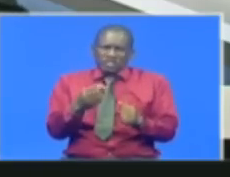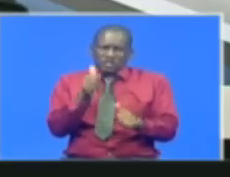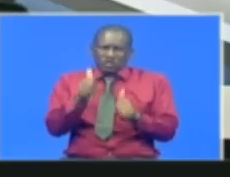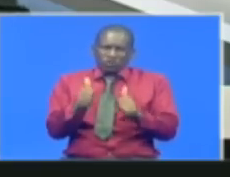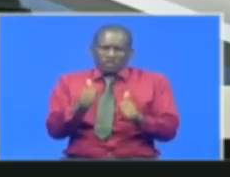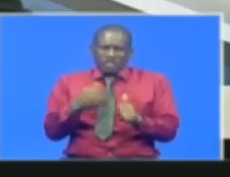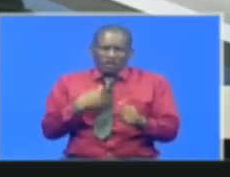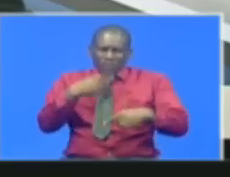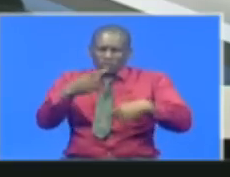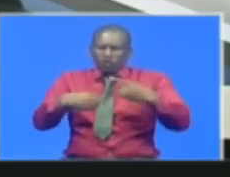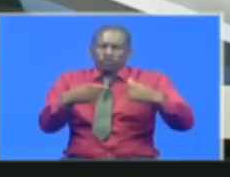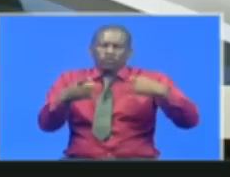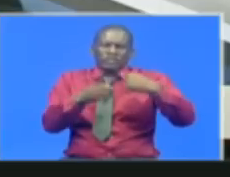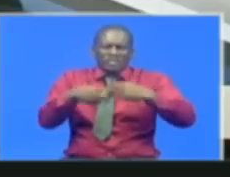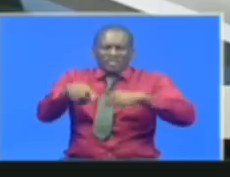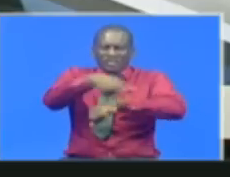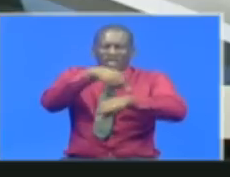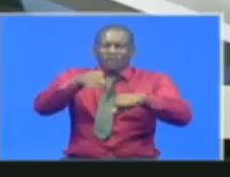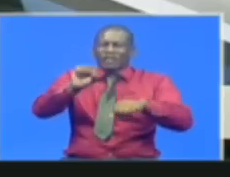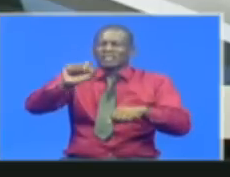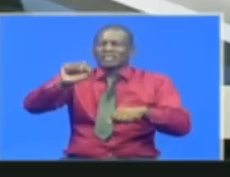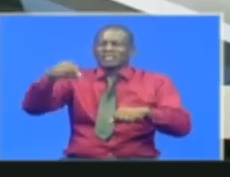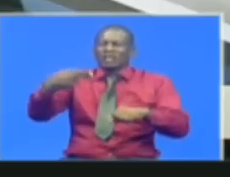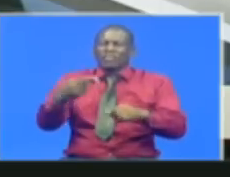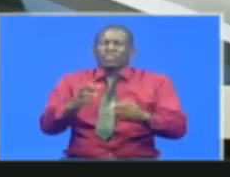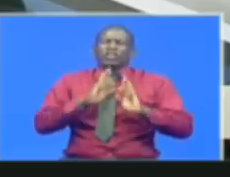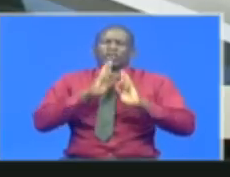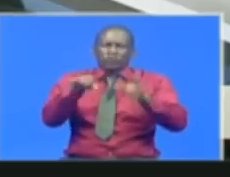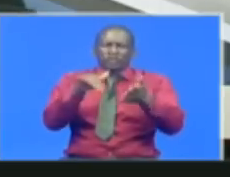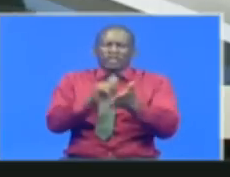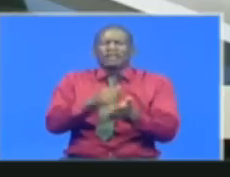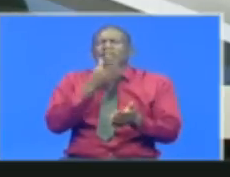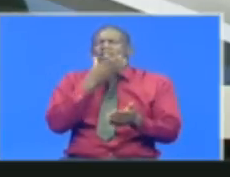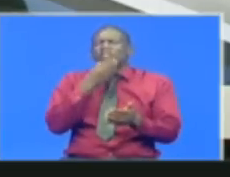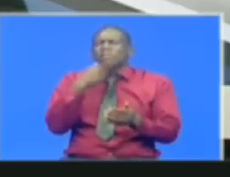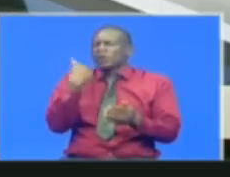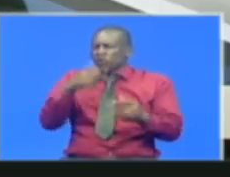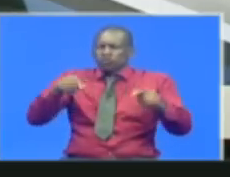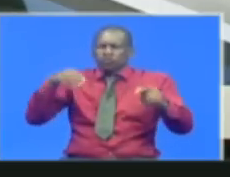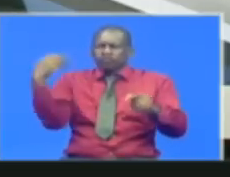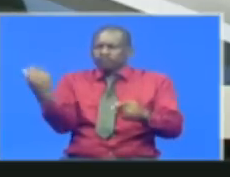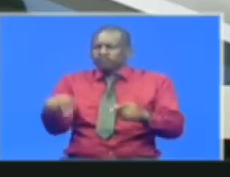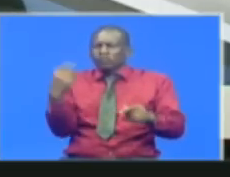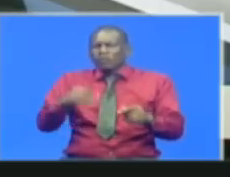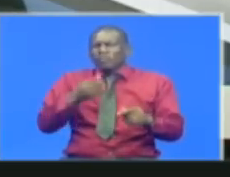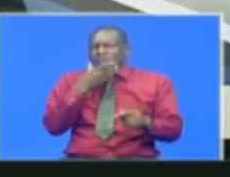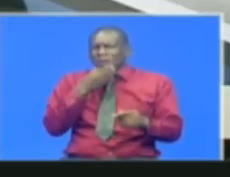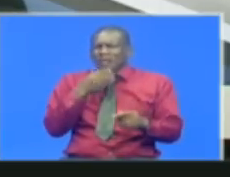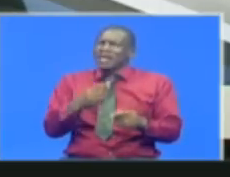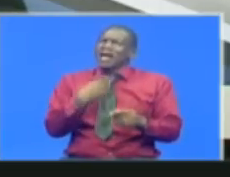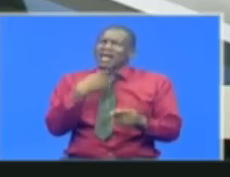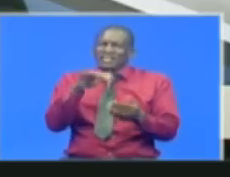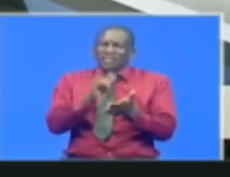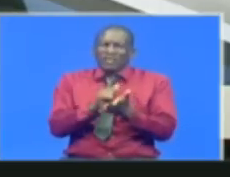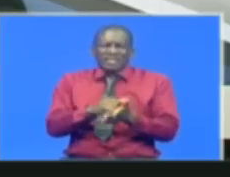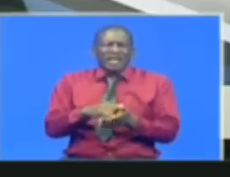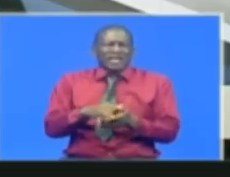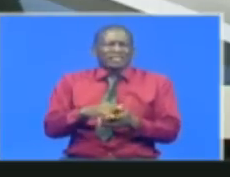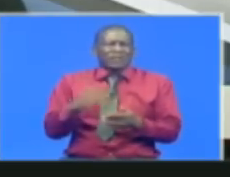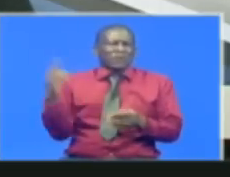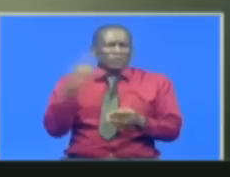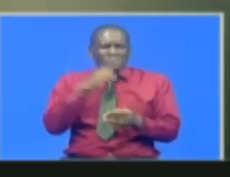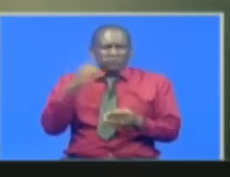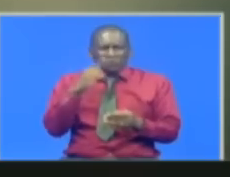for about 6 hours. Seth Olale reports that the men who assaulted Mango have been described as arrogant and